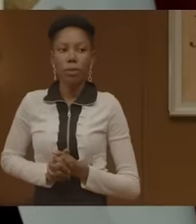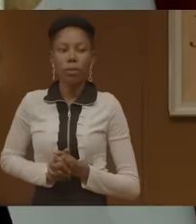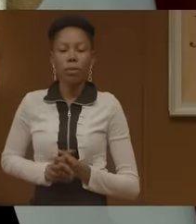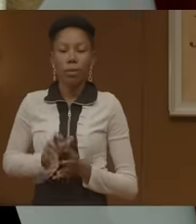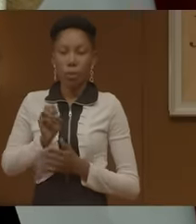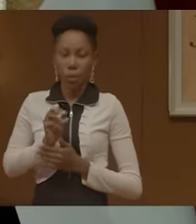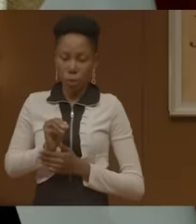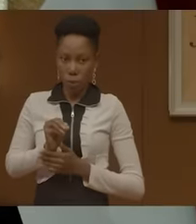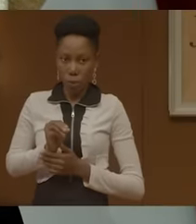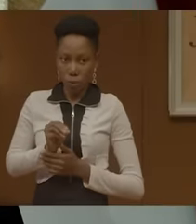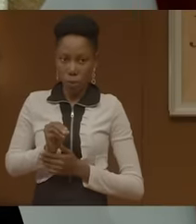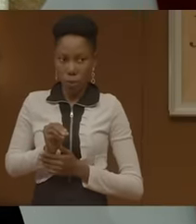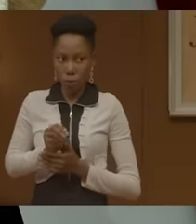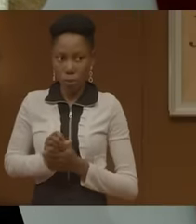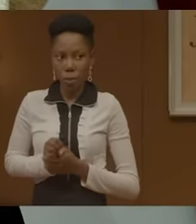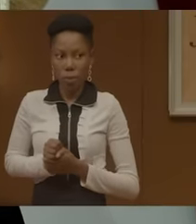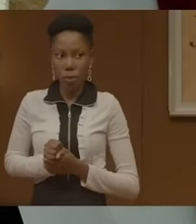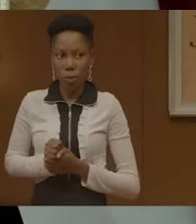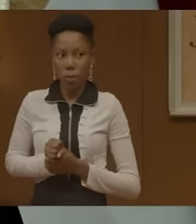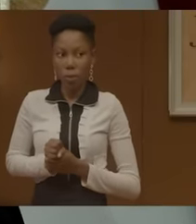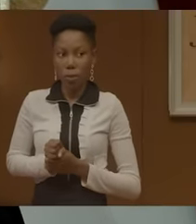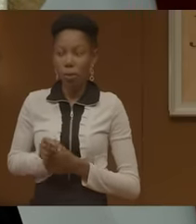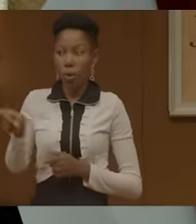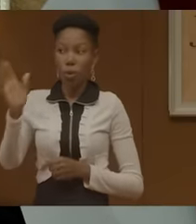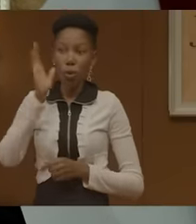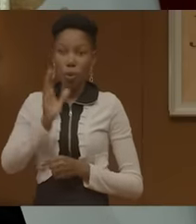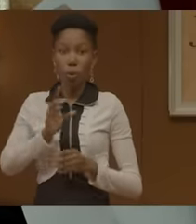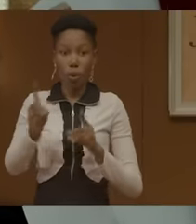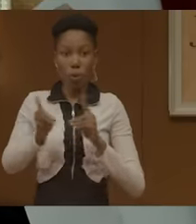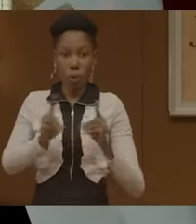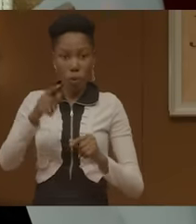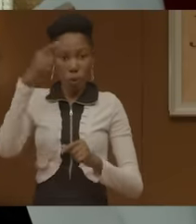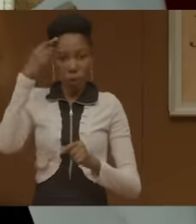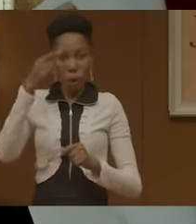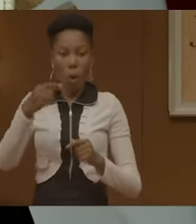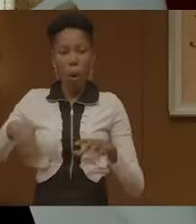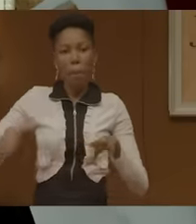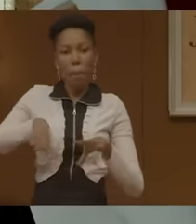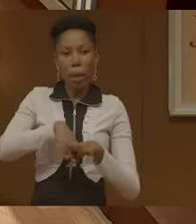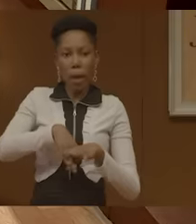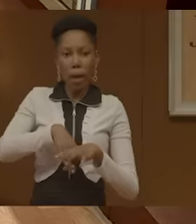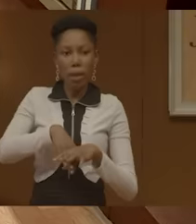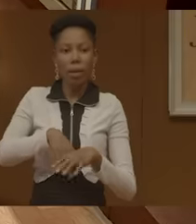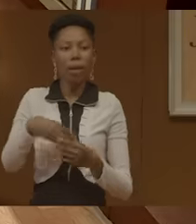So as I was saying, you go for 4 sessions of marriage counseling. Do you